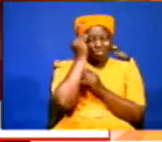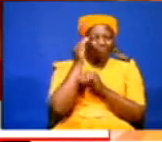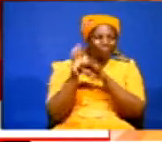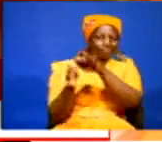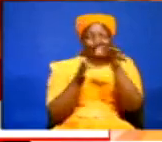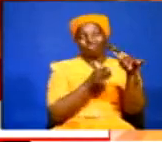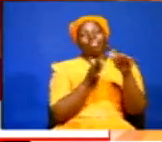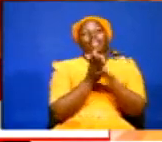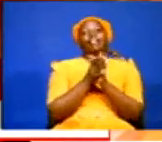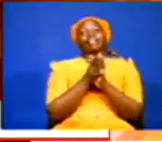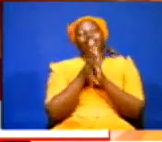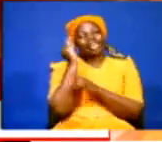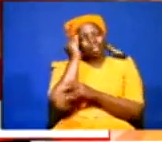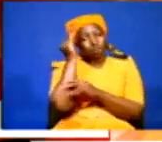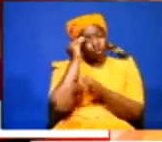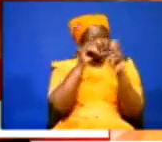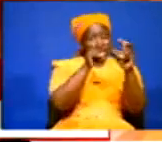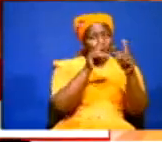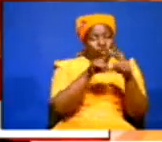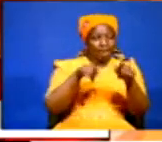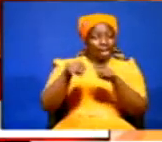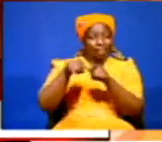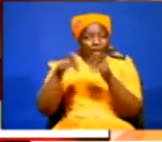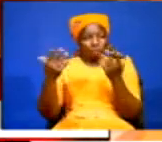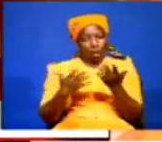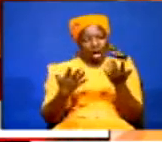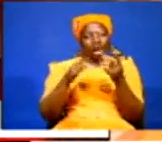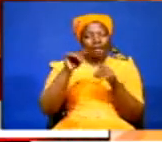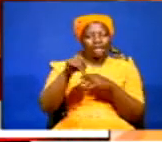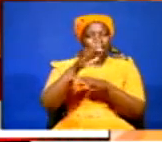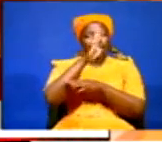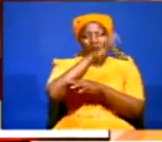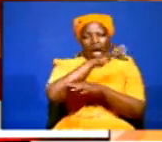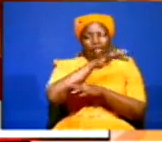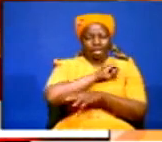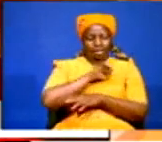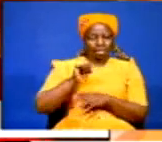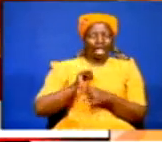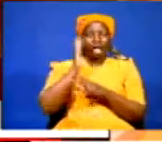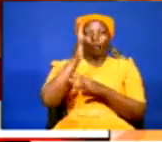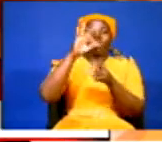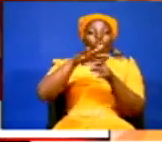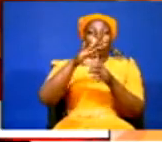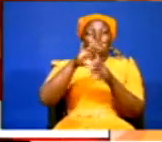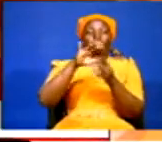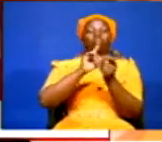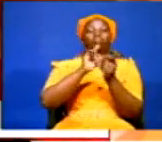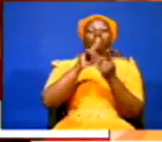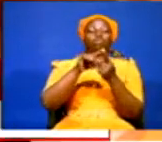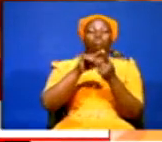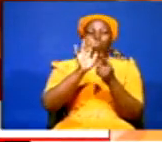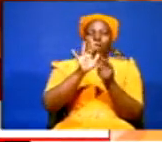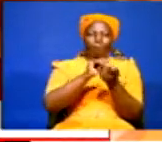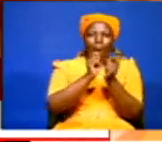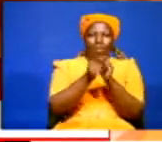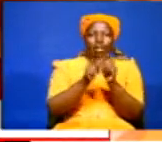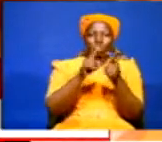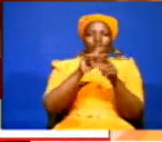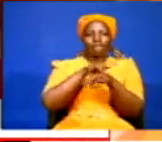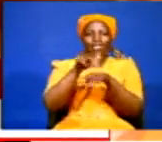To governance, where the Senate will this afternoon vote on its amendments to the National Assembly's proposed nomination on the select